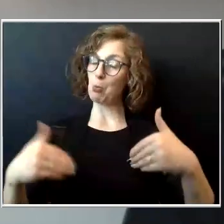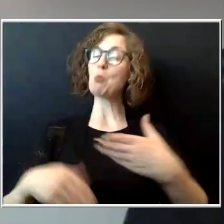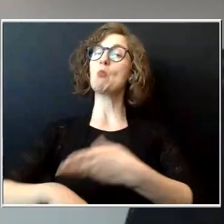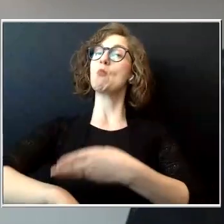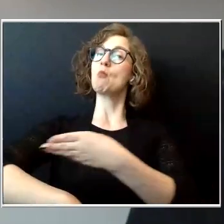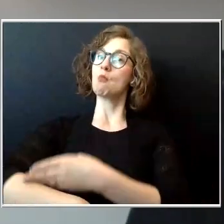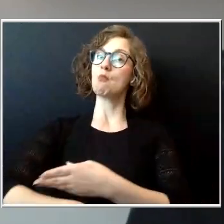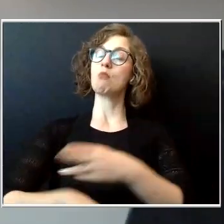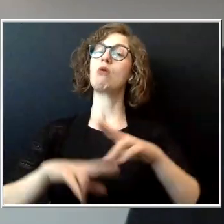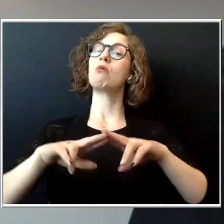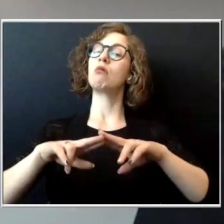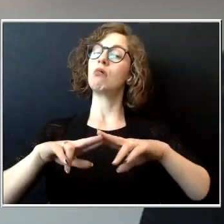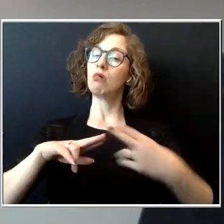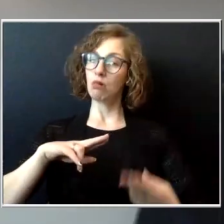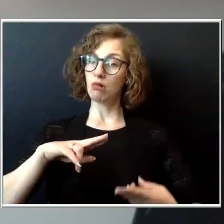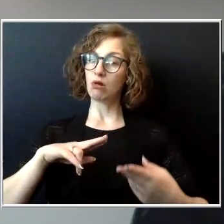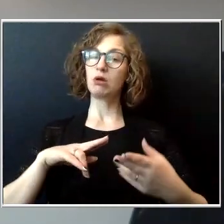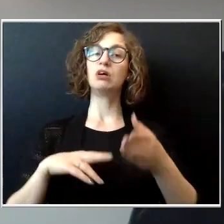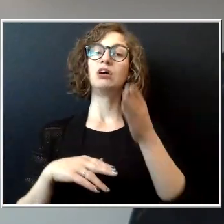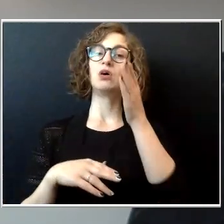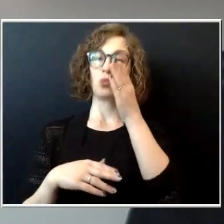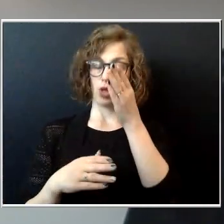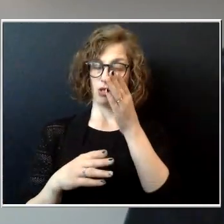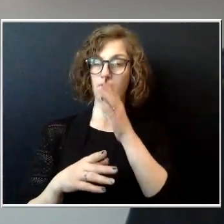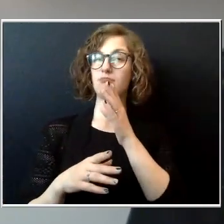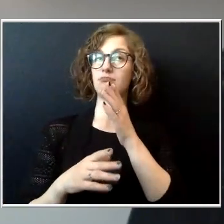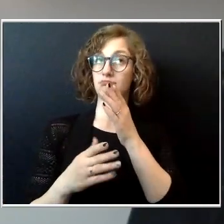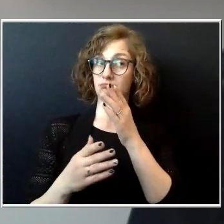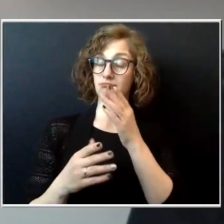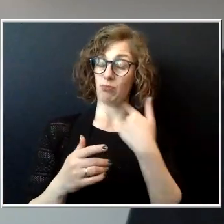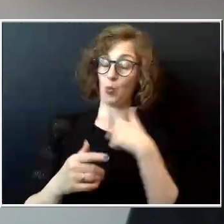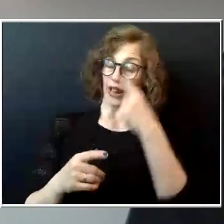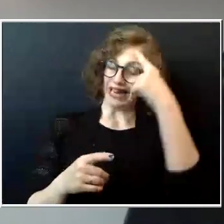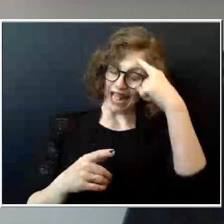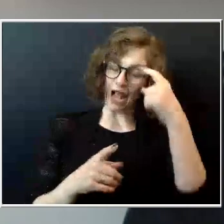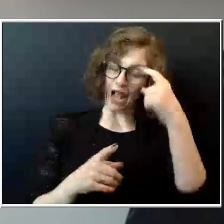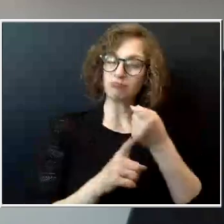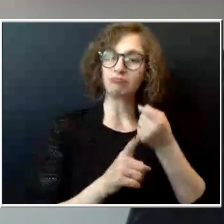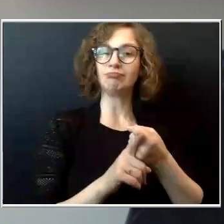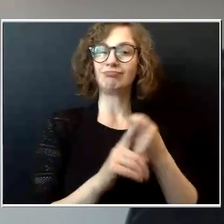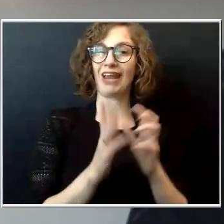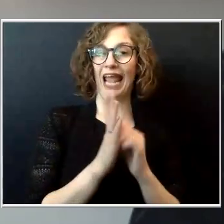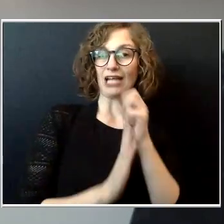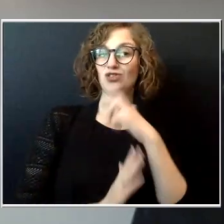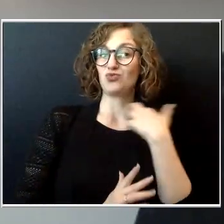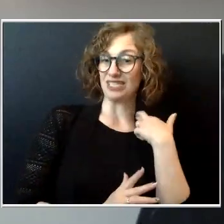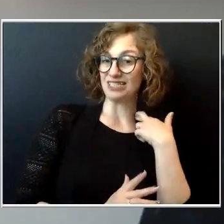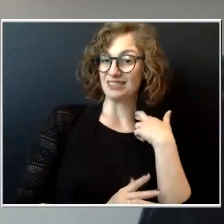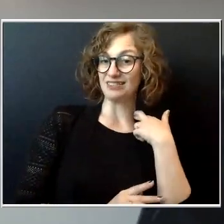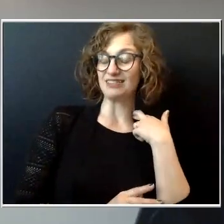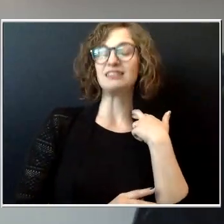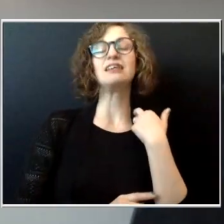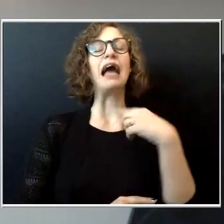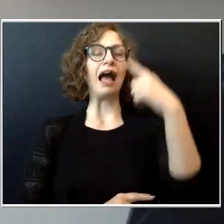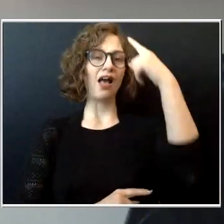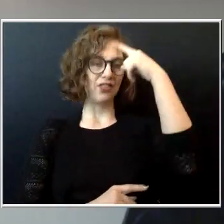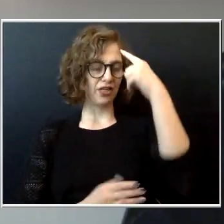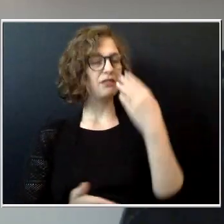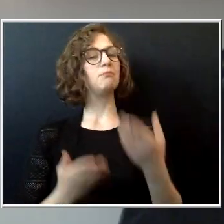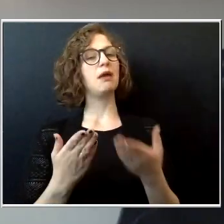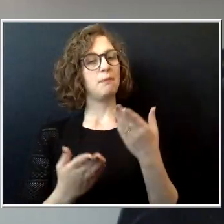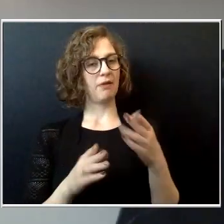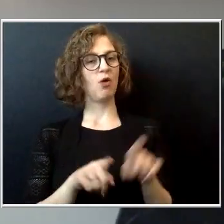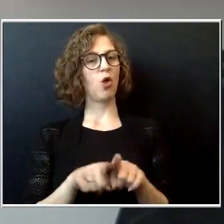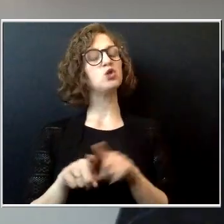to an extent which will actually have an effect on cancer, I think there's a possibility that these may also have a